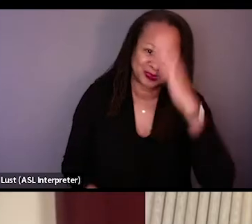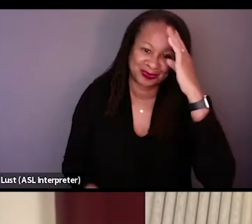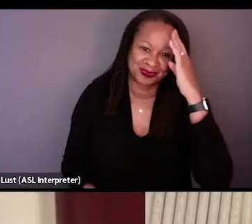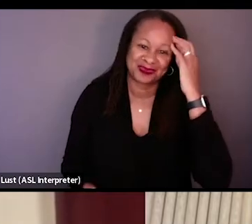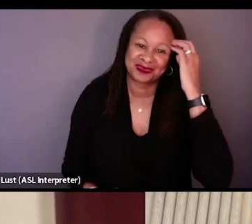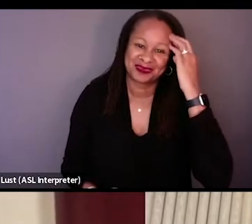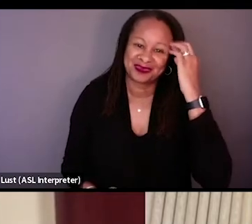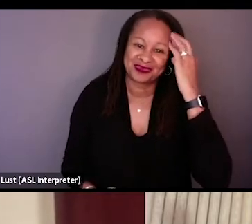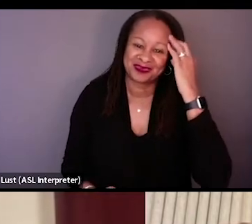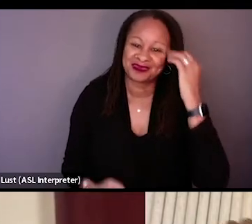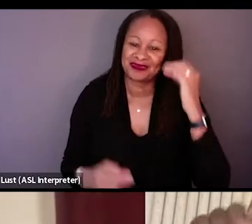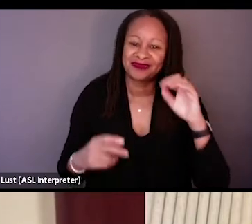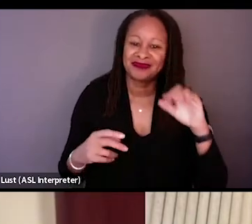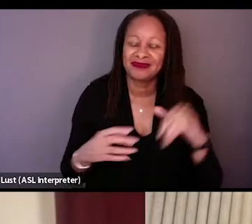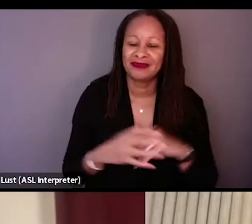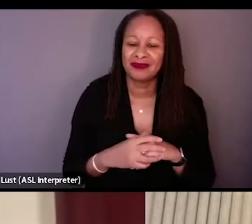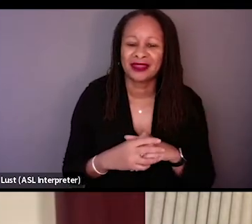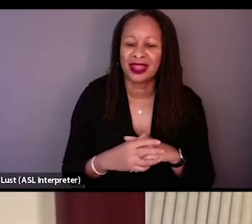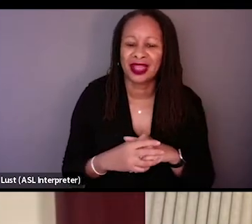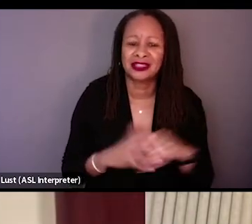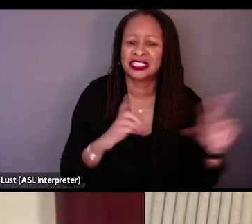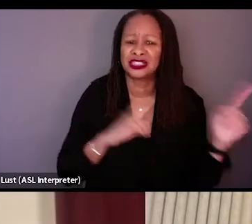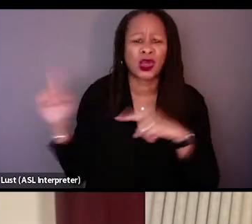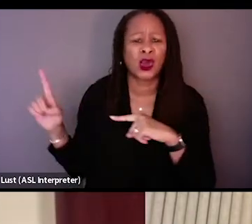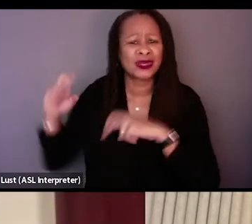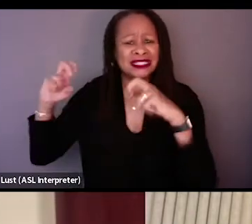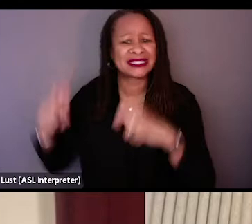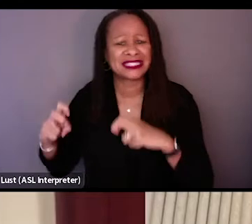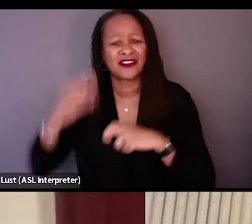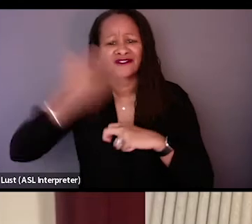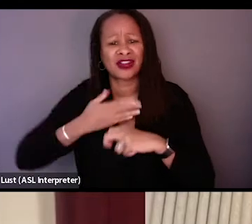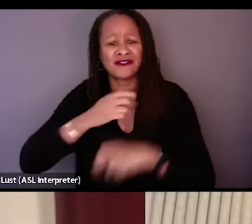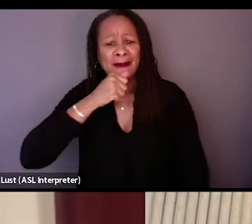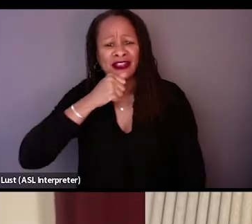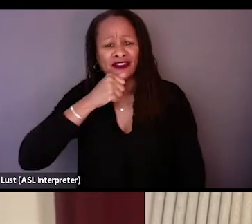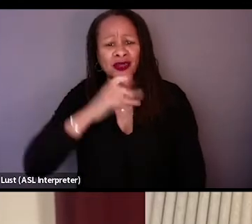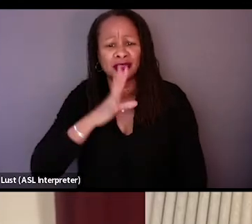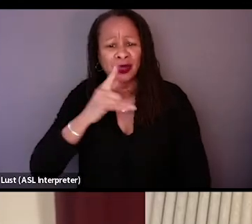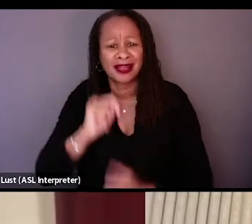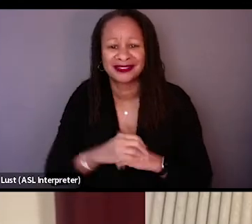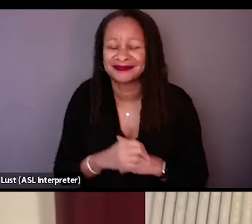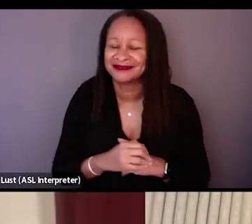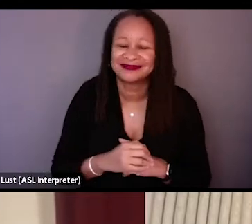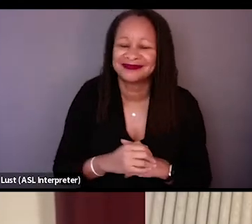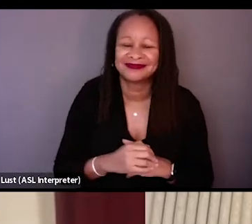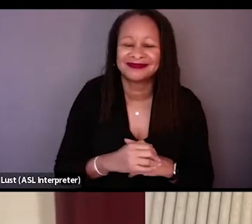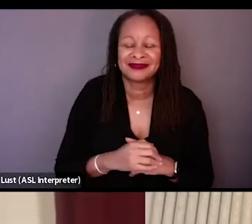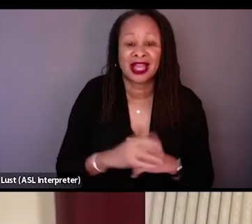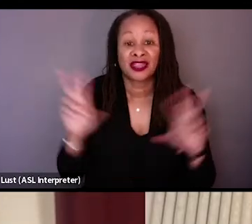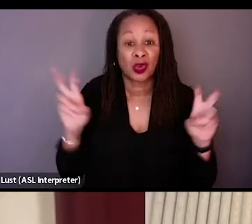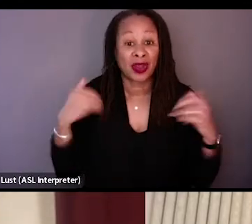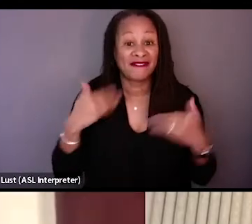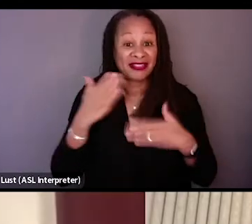What no, don't. Let's just go 2 miles over here and sit in front of a microphone. That quote I have at the end of the